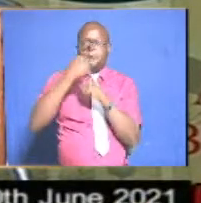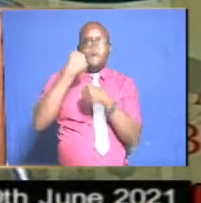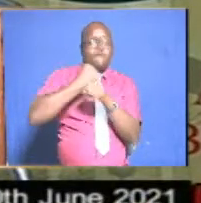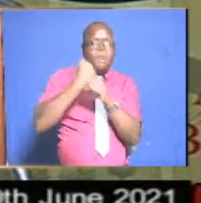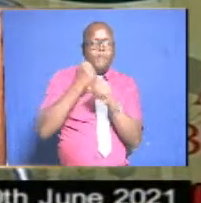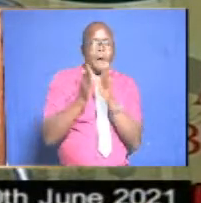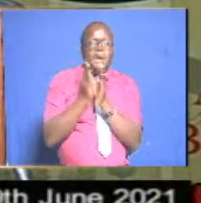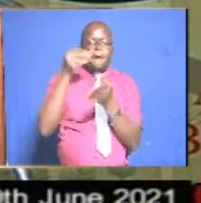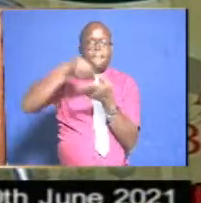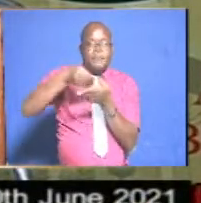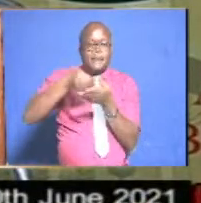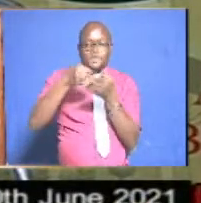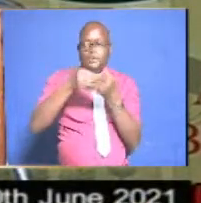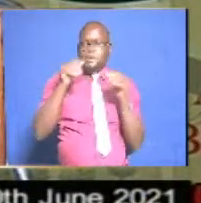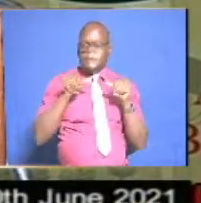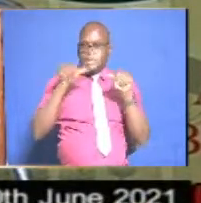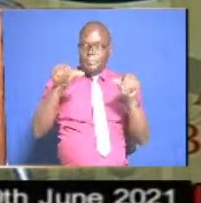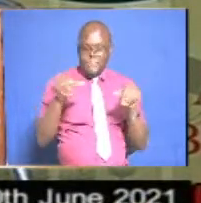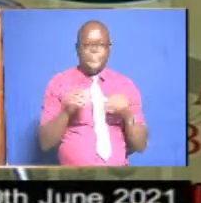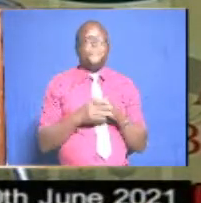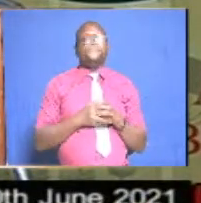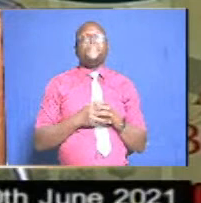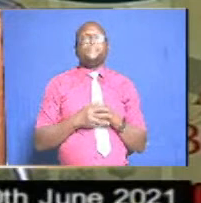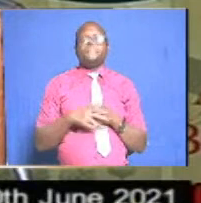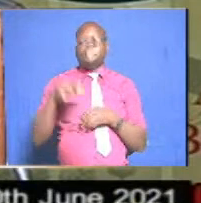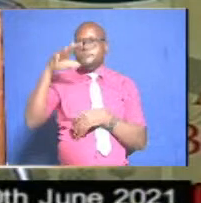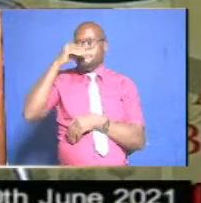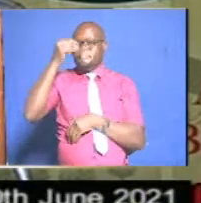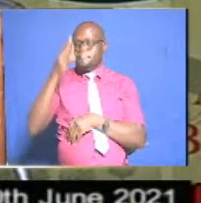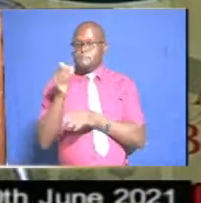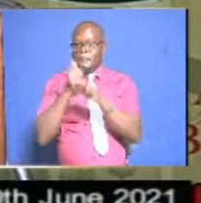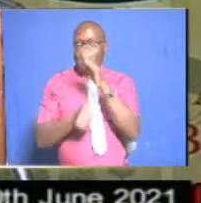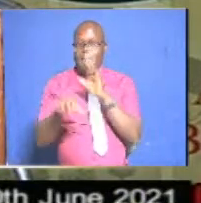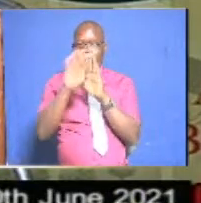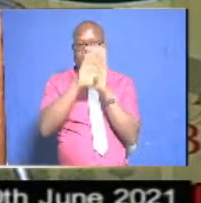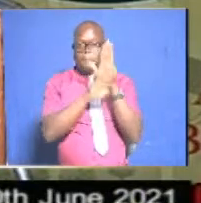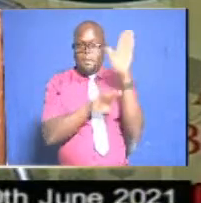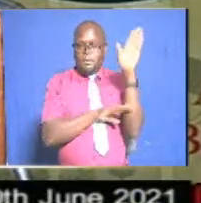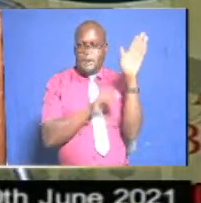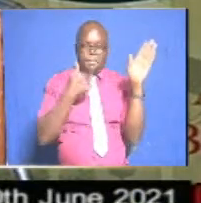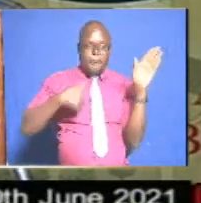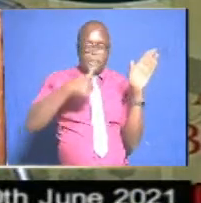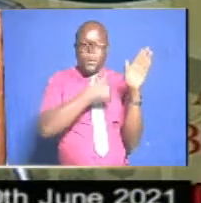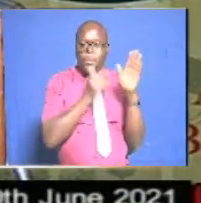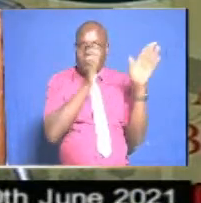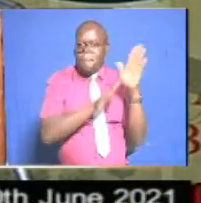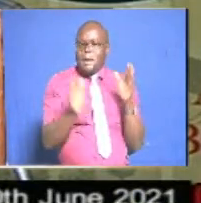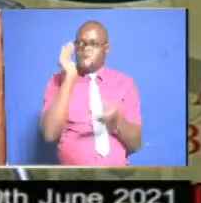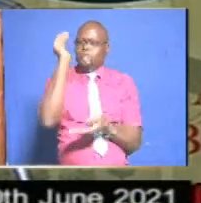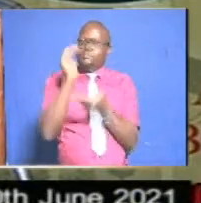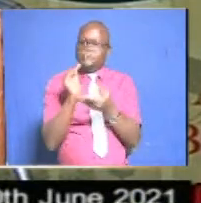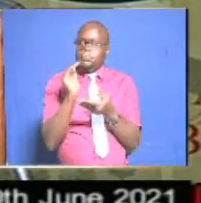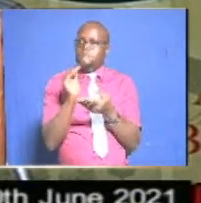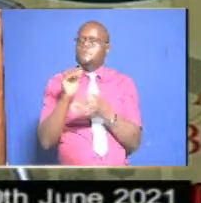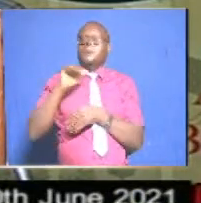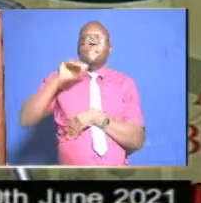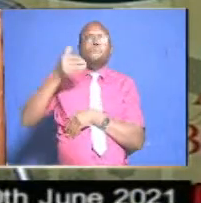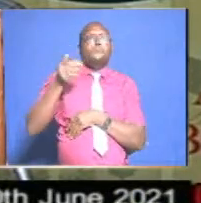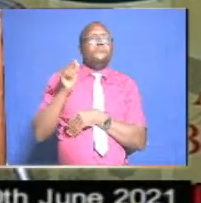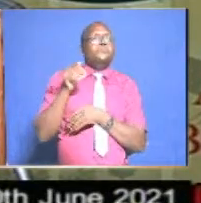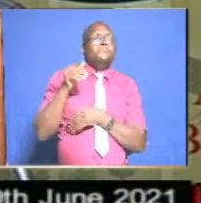stability. Mr. Speaker, under this program, we plan to reduce the level of fiscal deficit